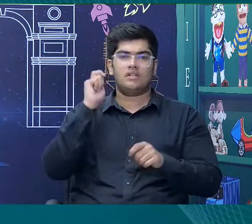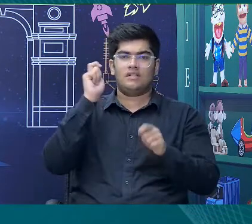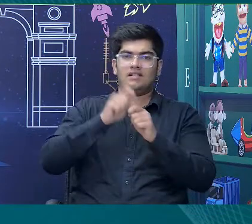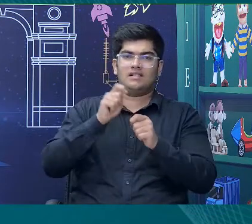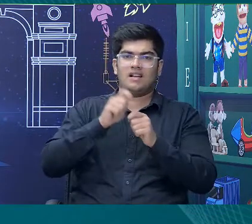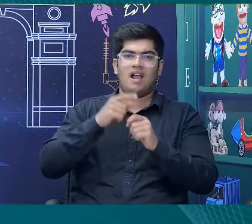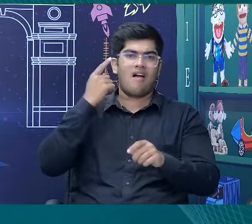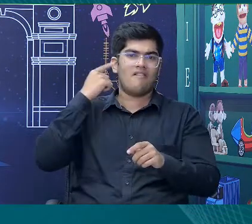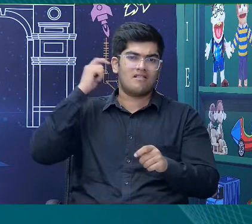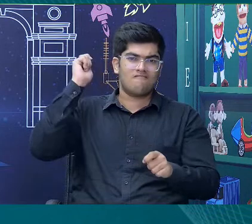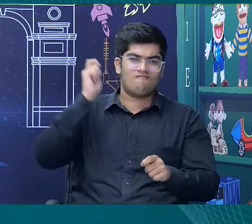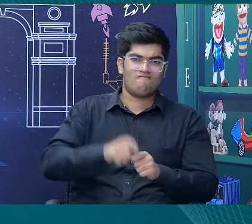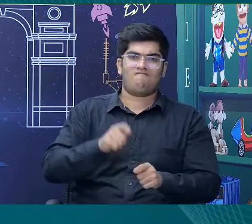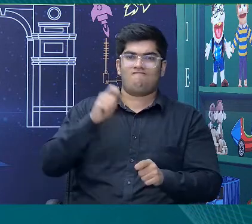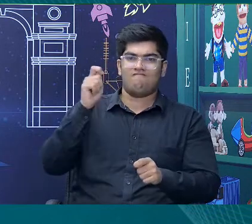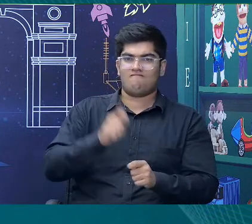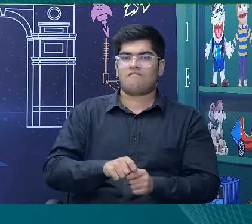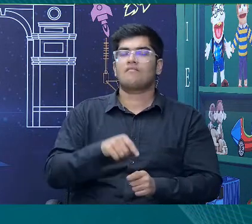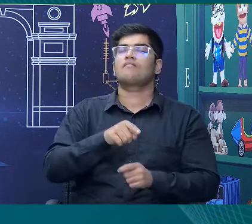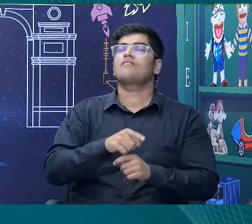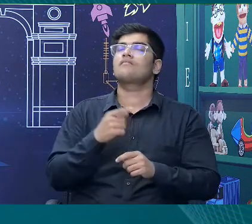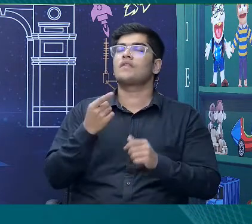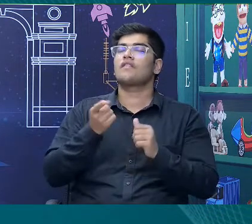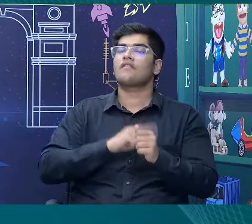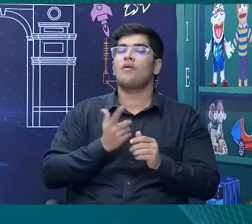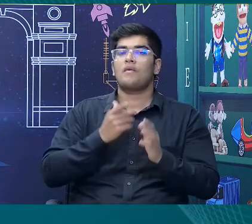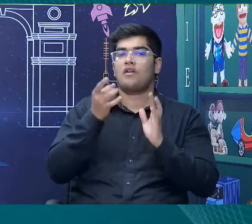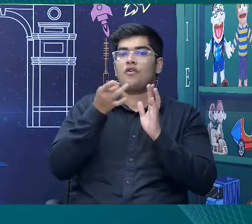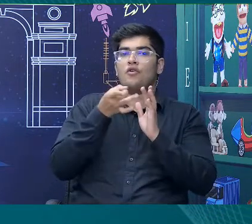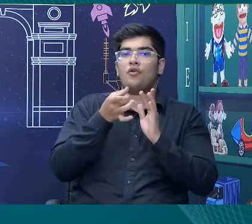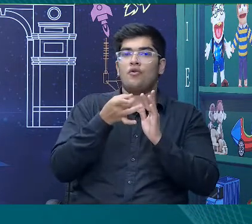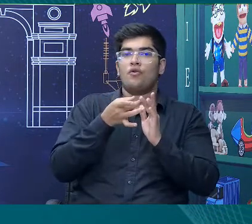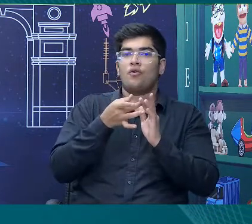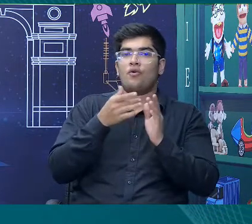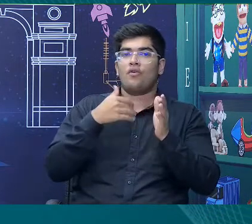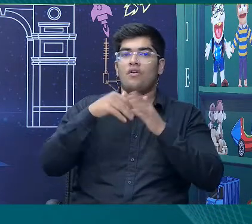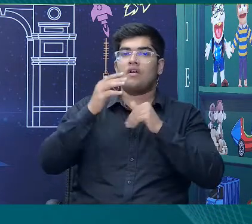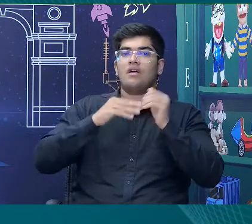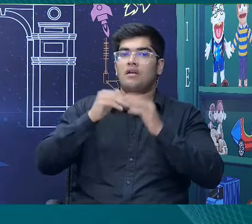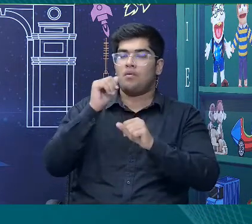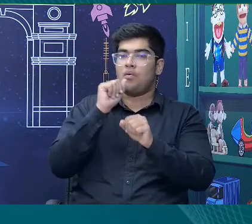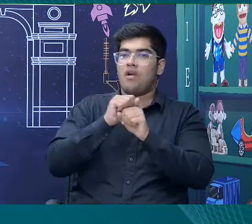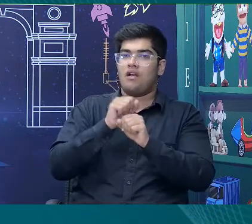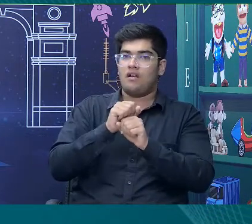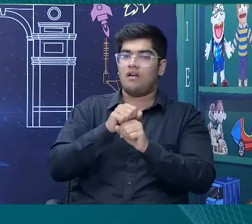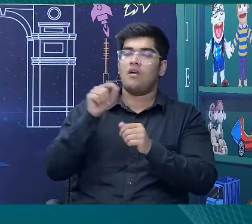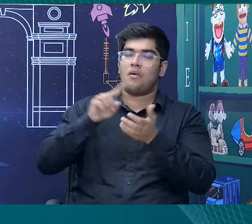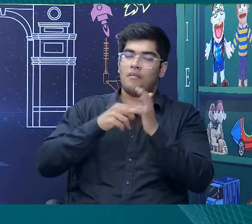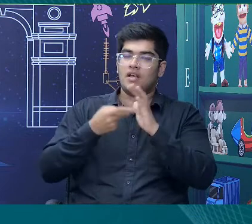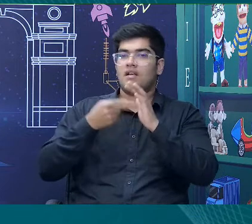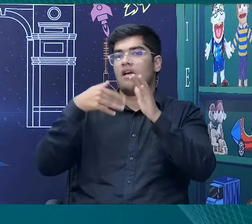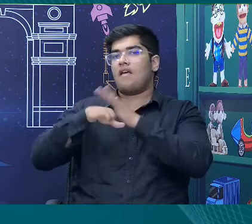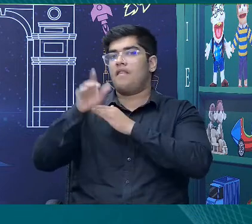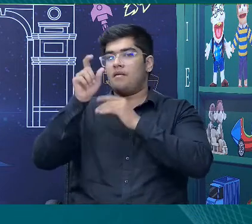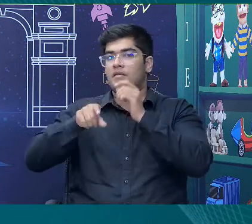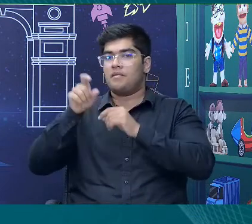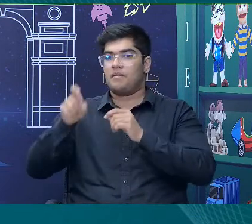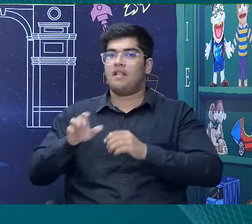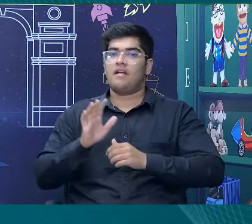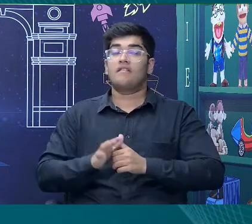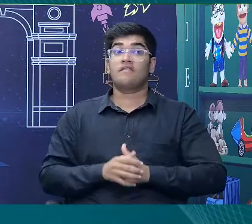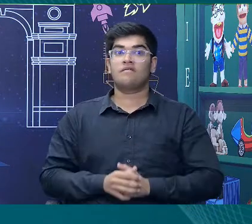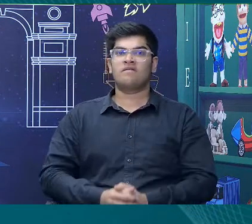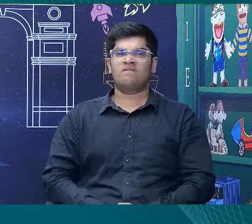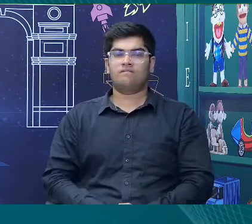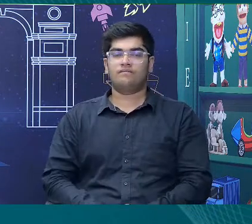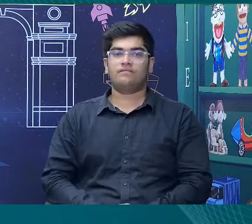mill. So he understood that if there's an iron mill and there are hammer strokes, of course there are people inside it. Yes. So